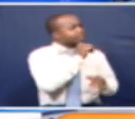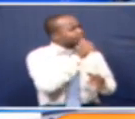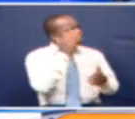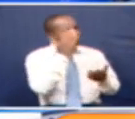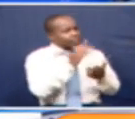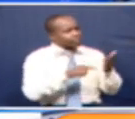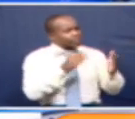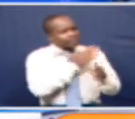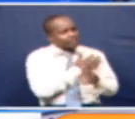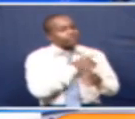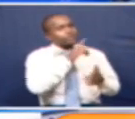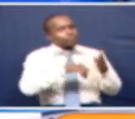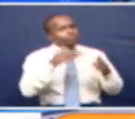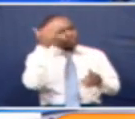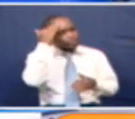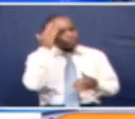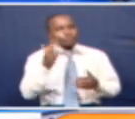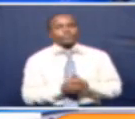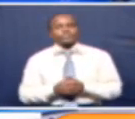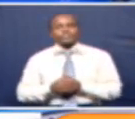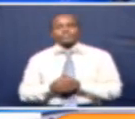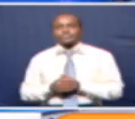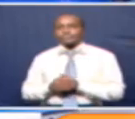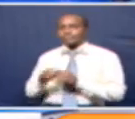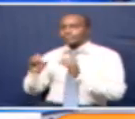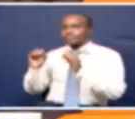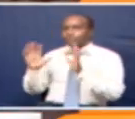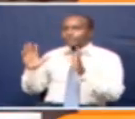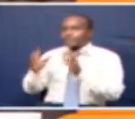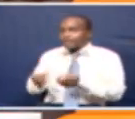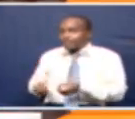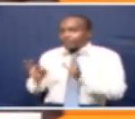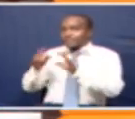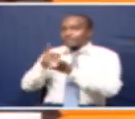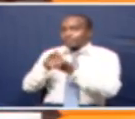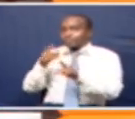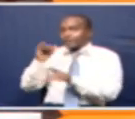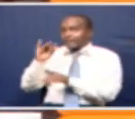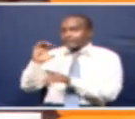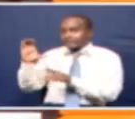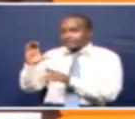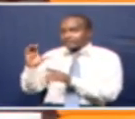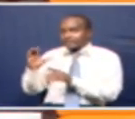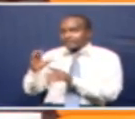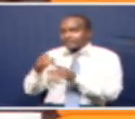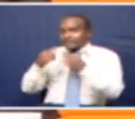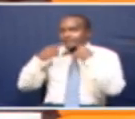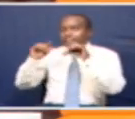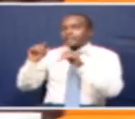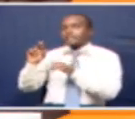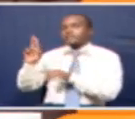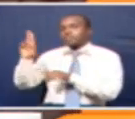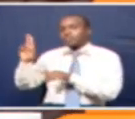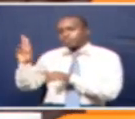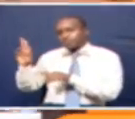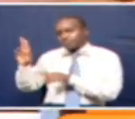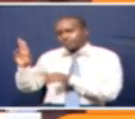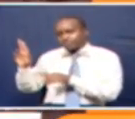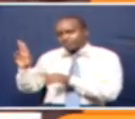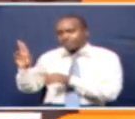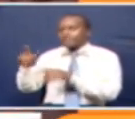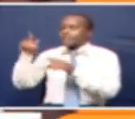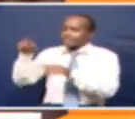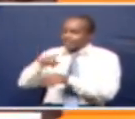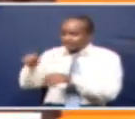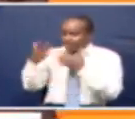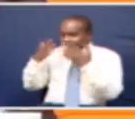we have. Okay. That is what we know. Okay. Yes. Officially, from the records of IEBC, they declared President Kenyatta. You went to the Supreme Court. Which election was nullified. Was nullified.